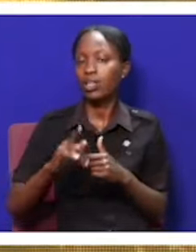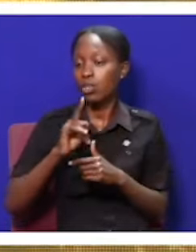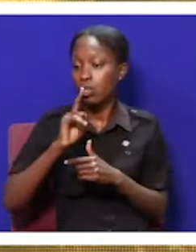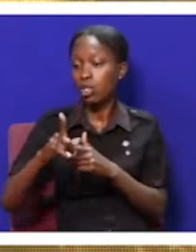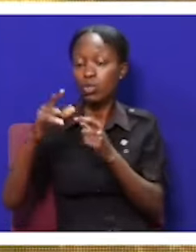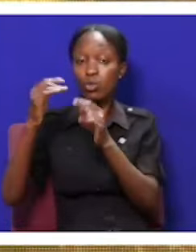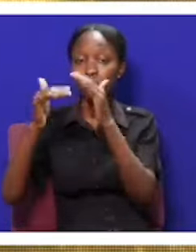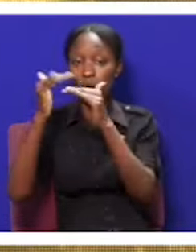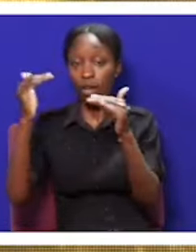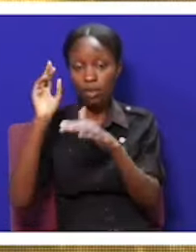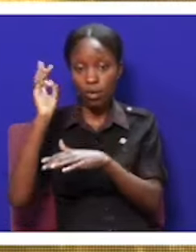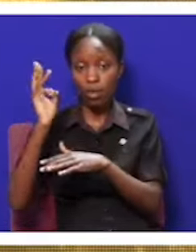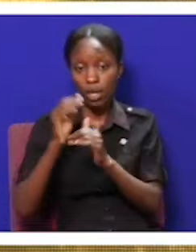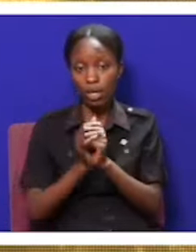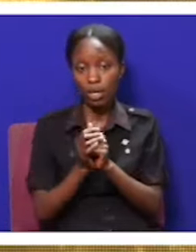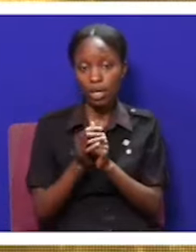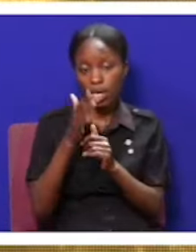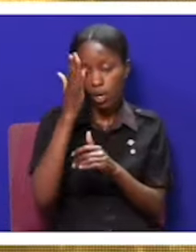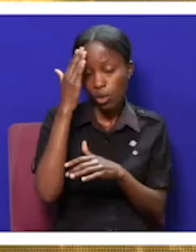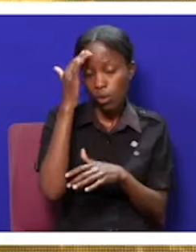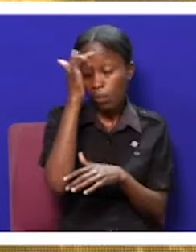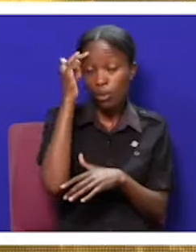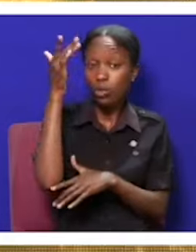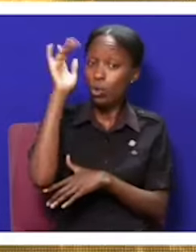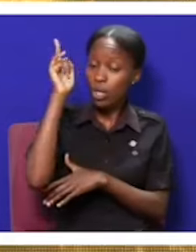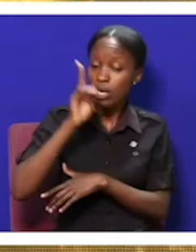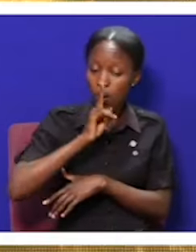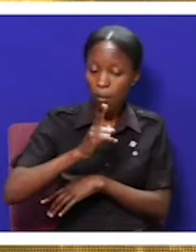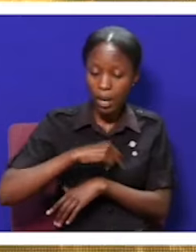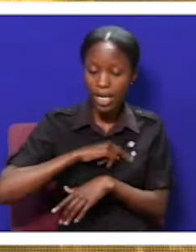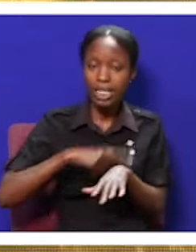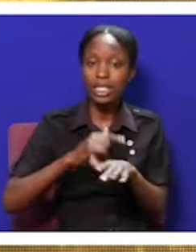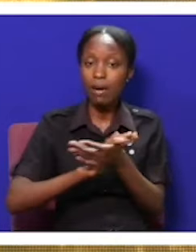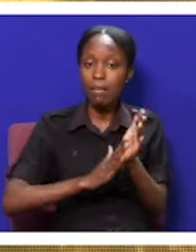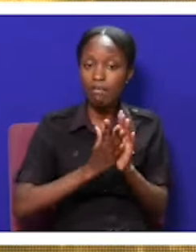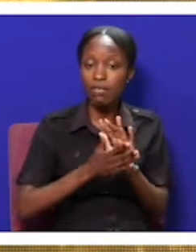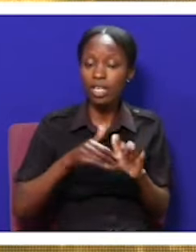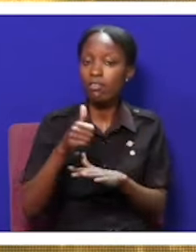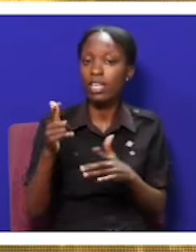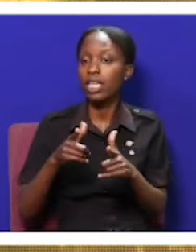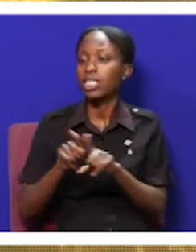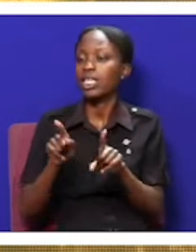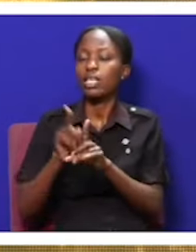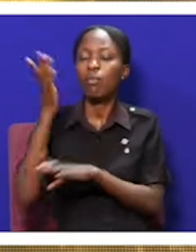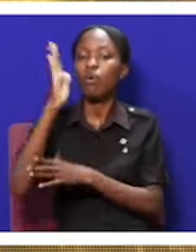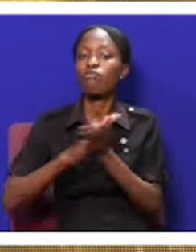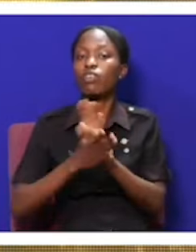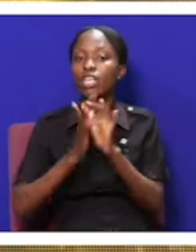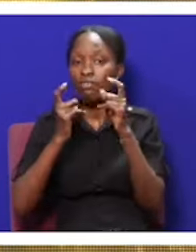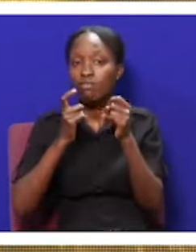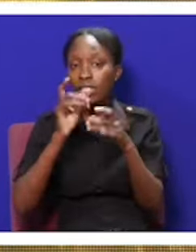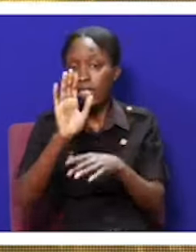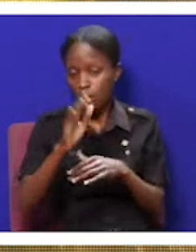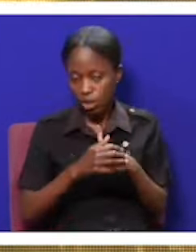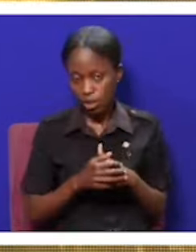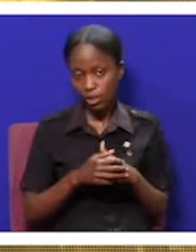Forgiveness, you see, since it is a command from God, when you forgive others, God will also forgive your sin. And you see, when God